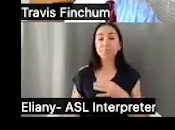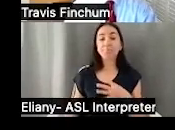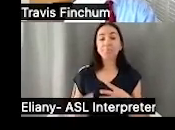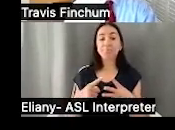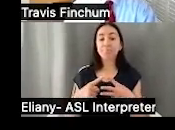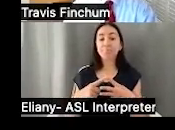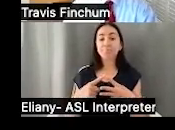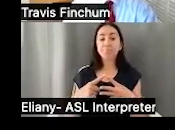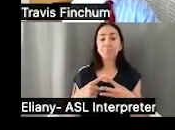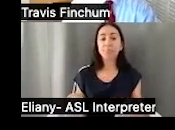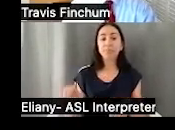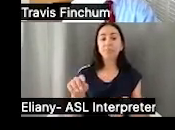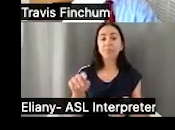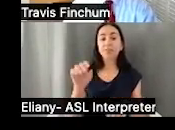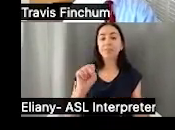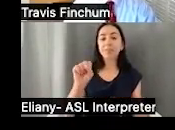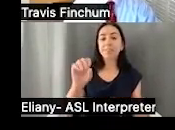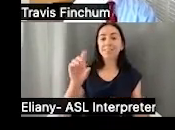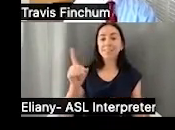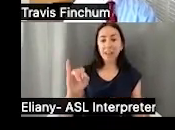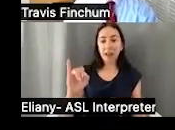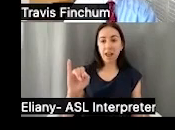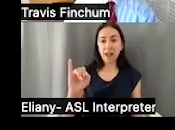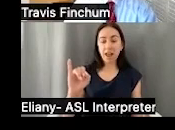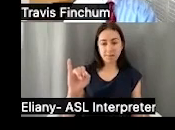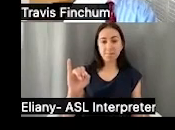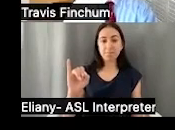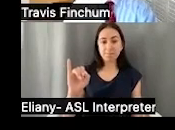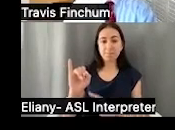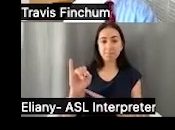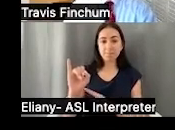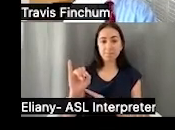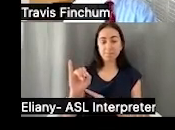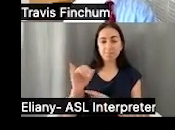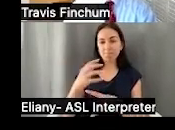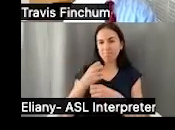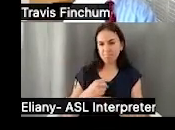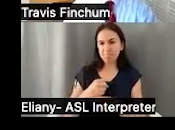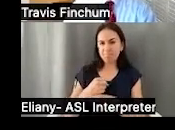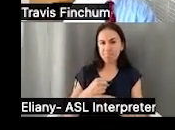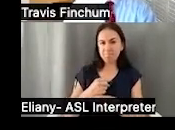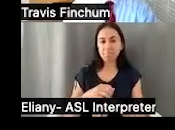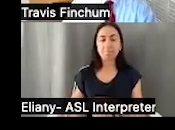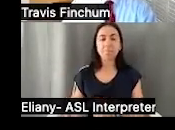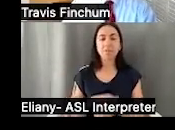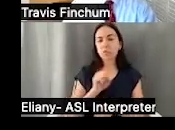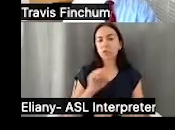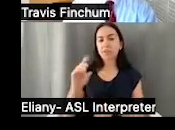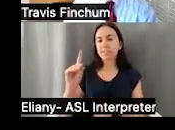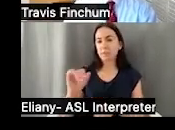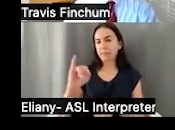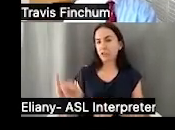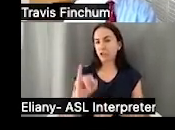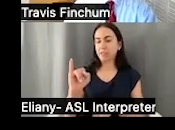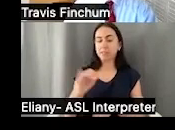called Social Security Disability Insurance, or SSDI. As